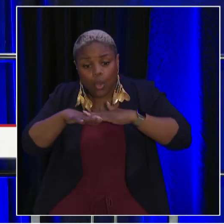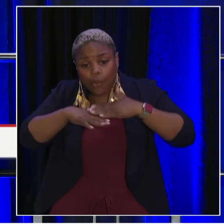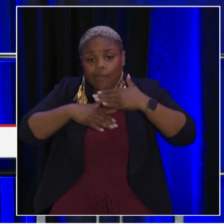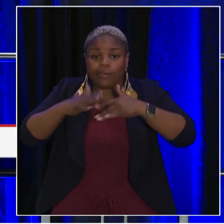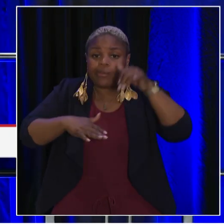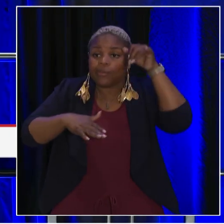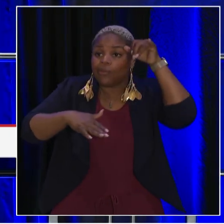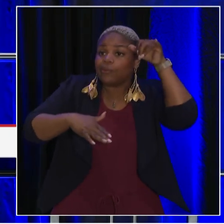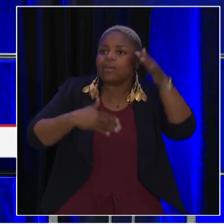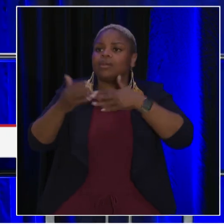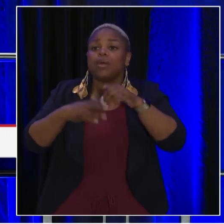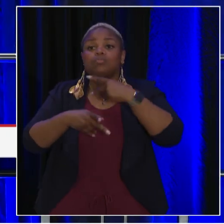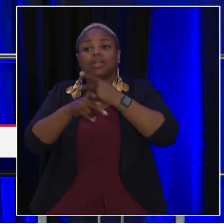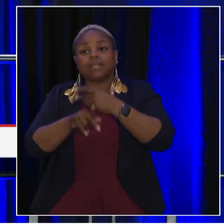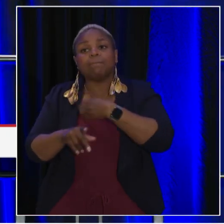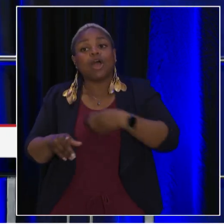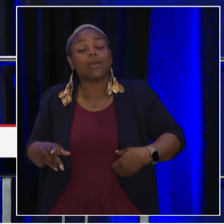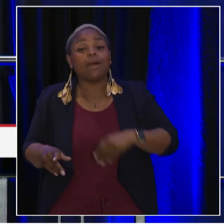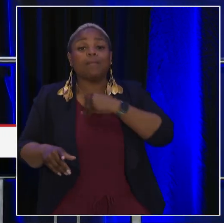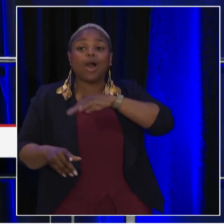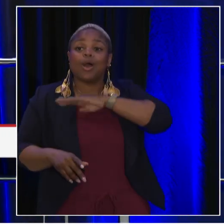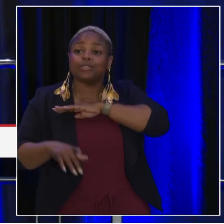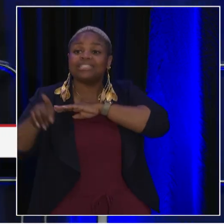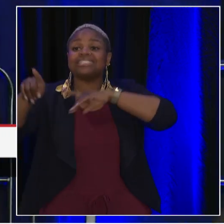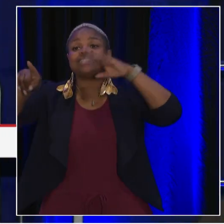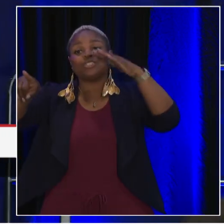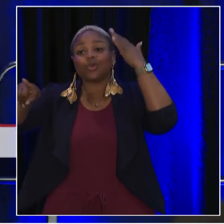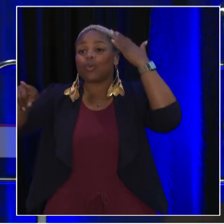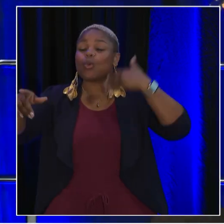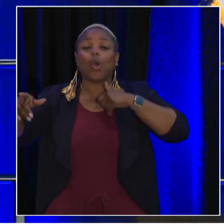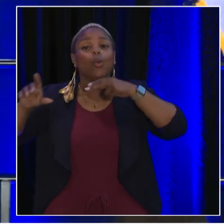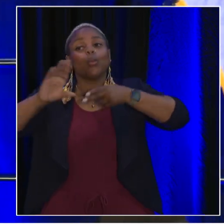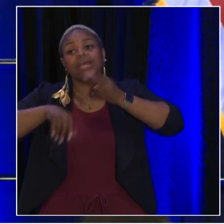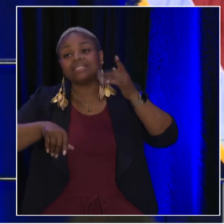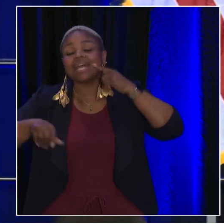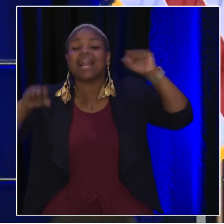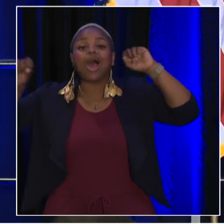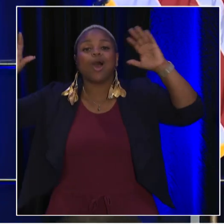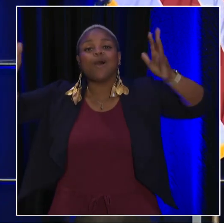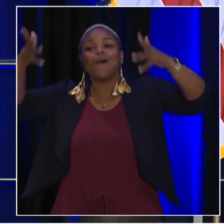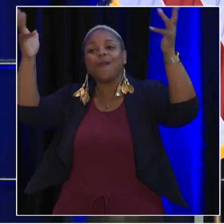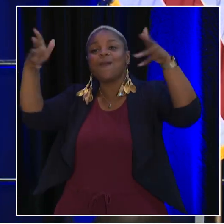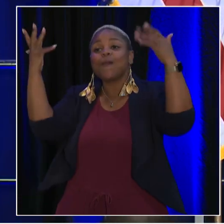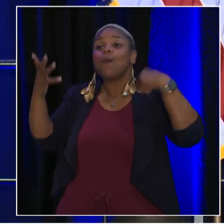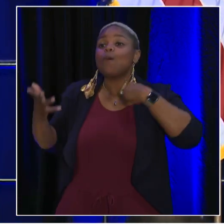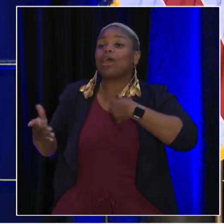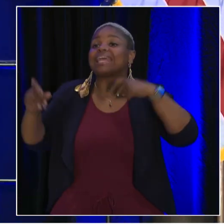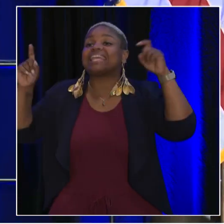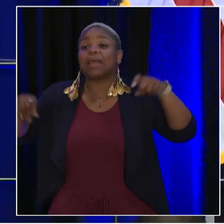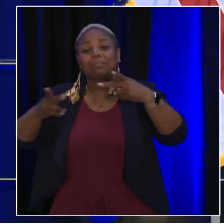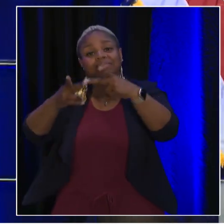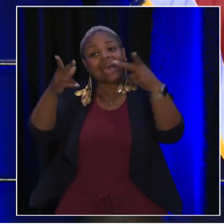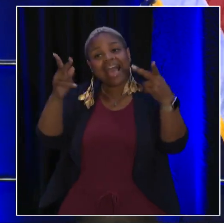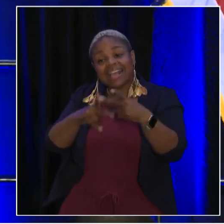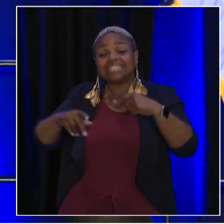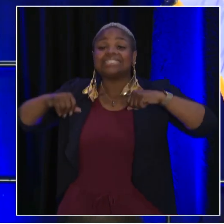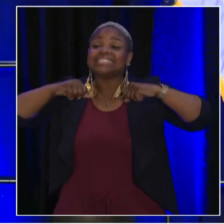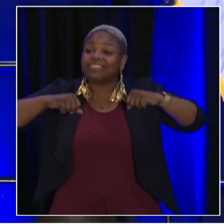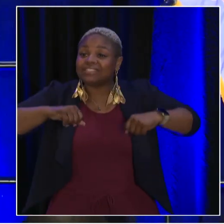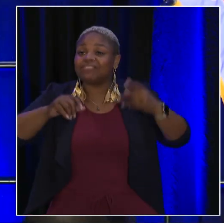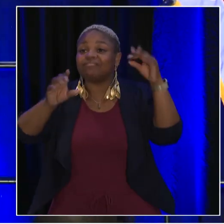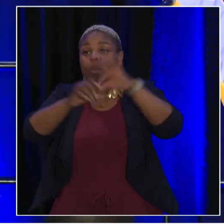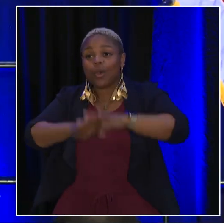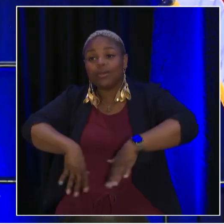of. Muriel and Bowser, DC we never quit. Let's say it a little louder. We all need a voice to defend the vote. Throw your hands up for